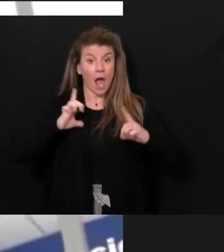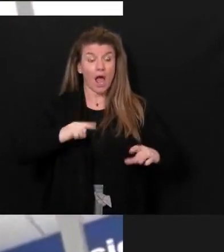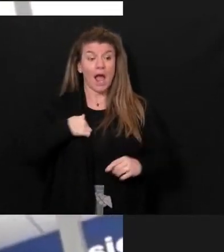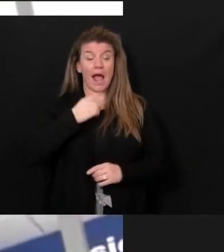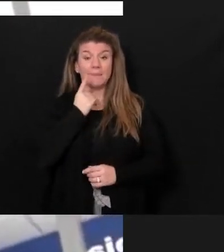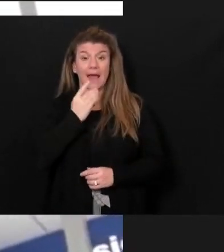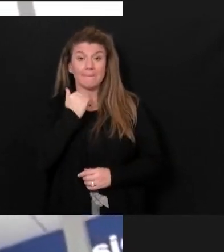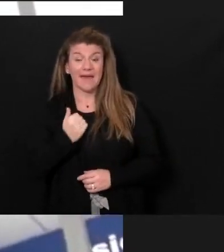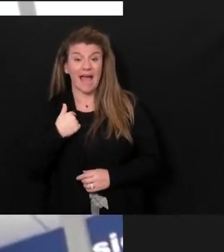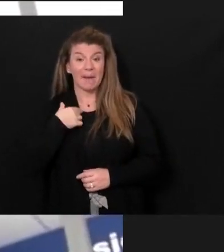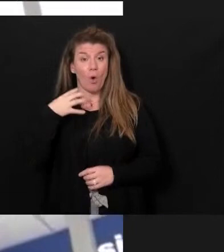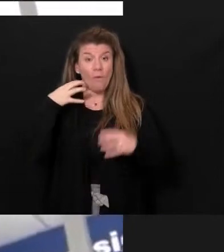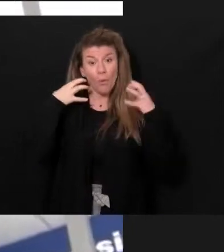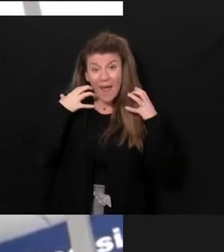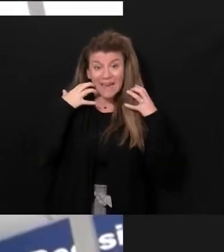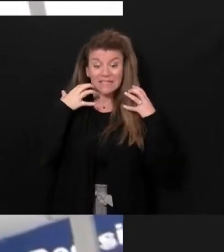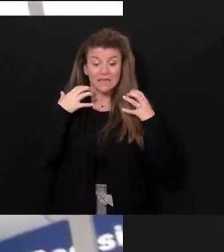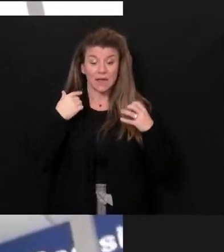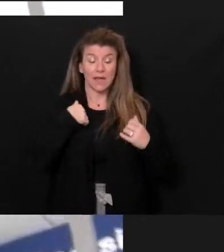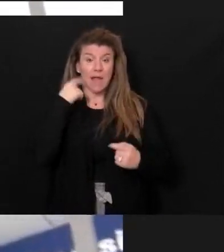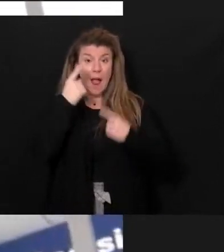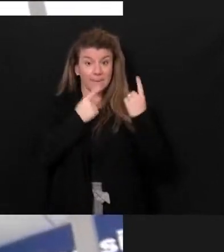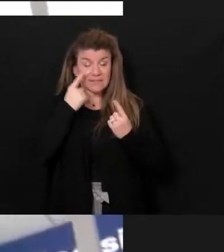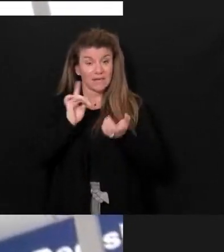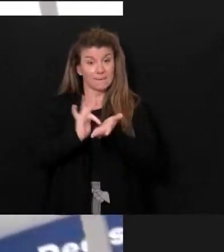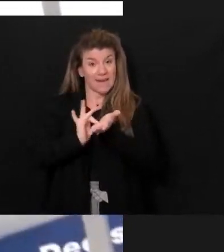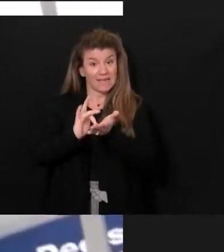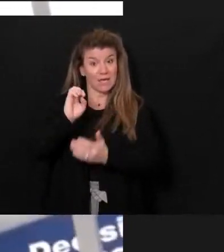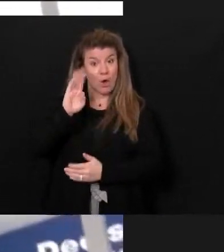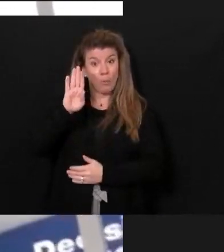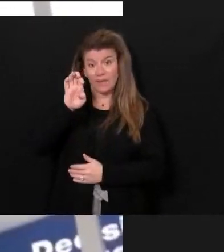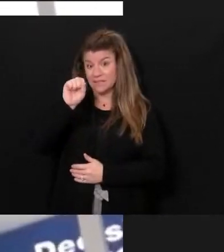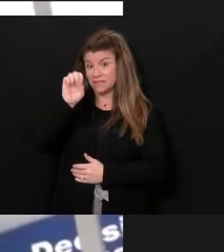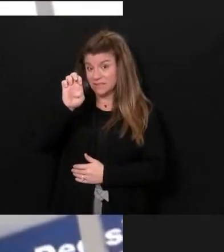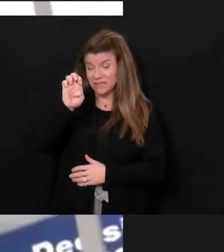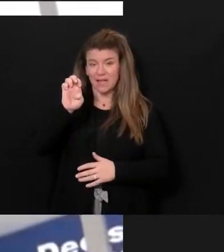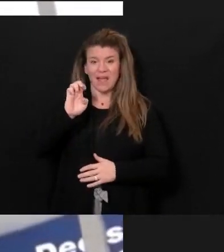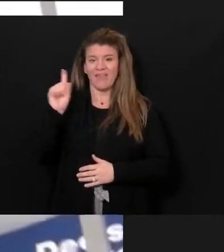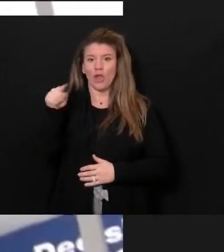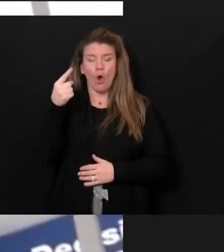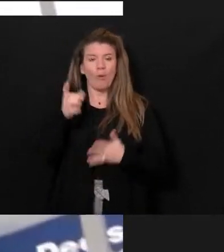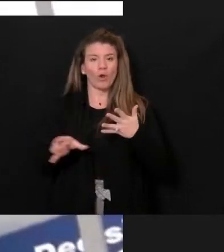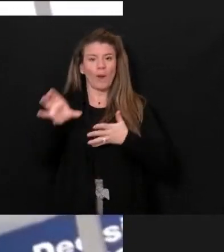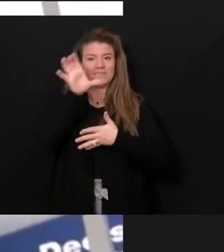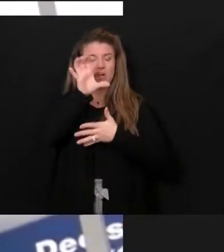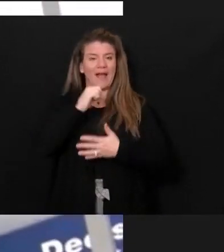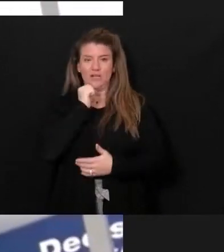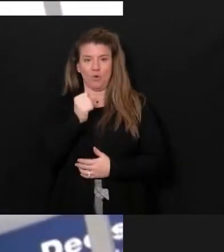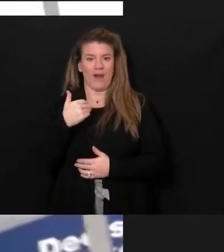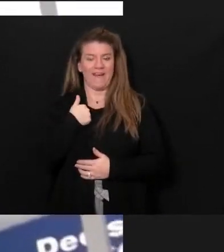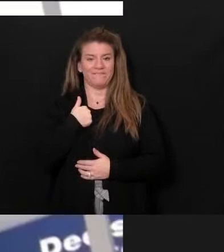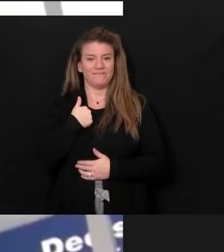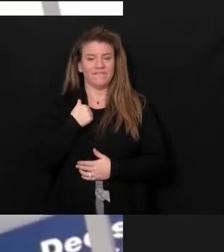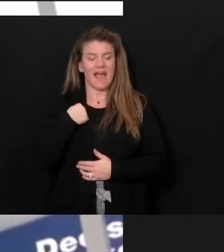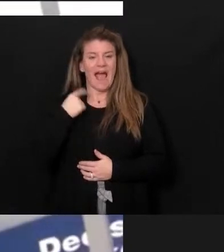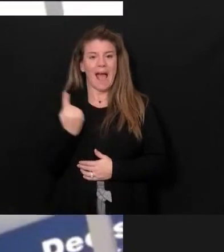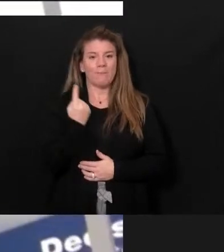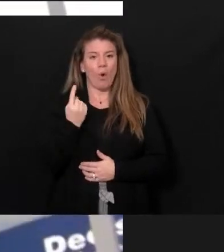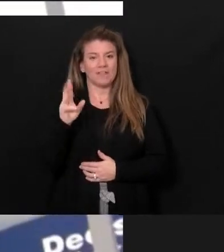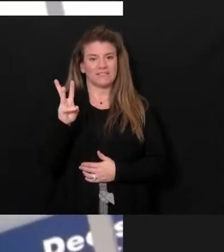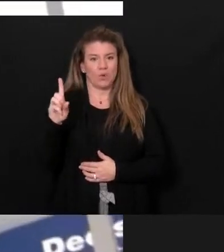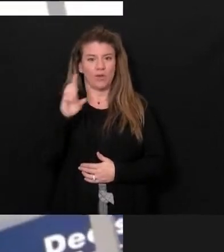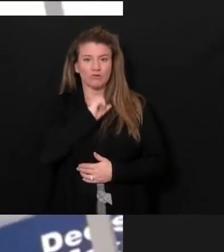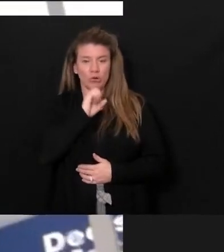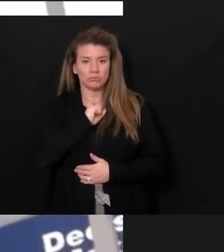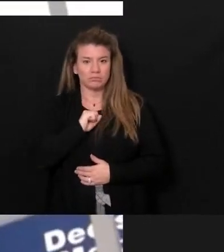I'm overweight to the point I'm considered medically obese. The only criterion I don't have is I'm only 61 years